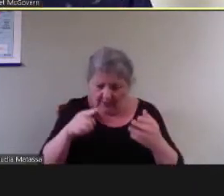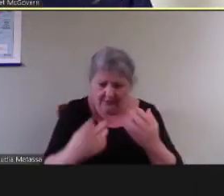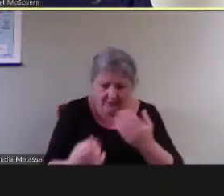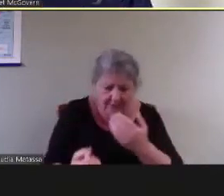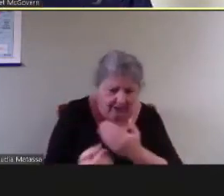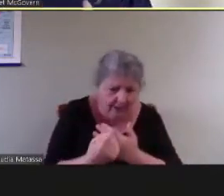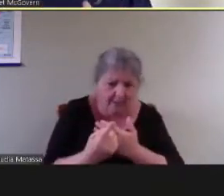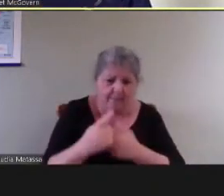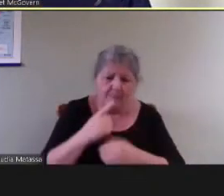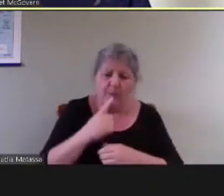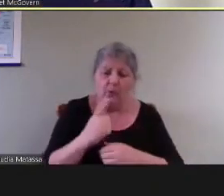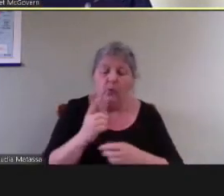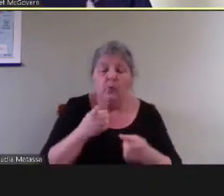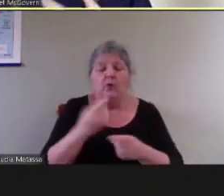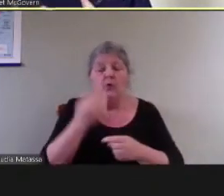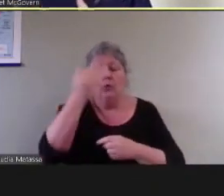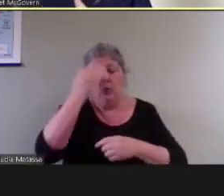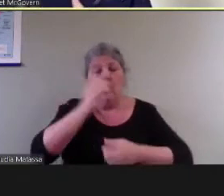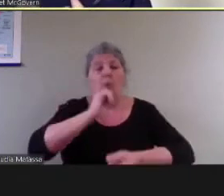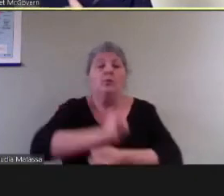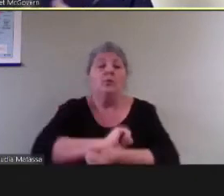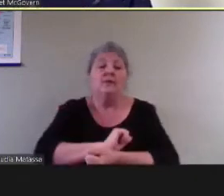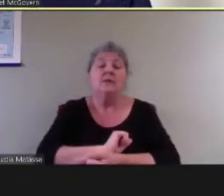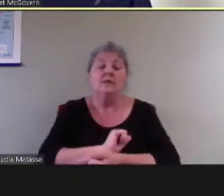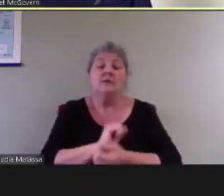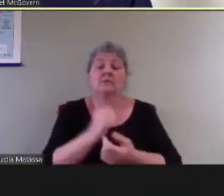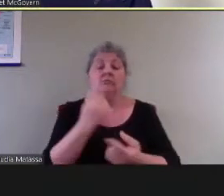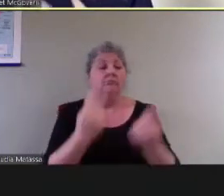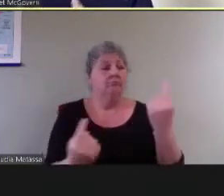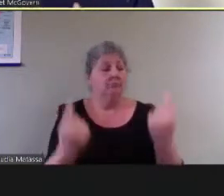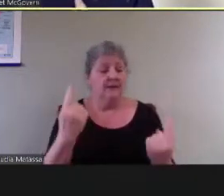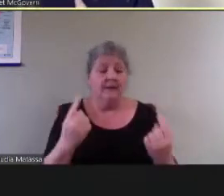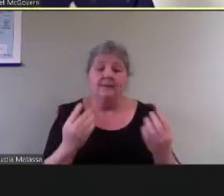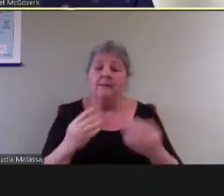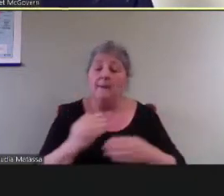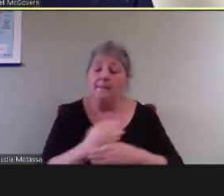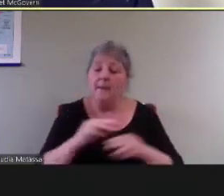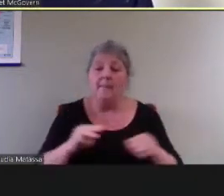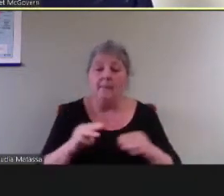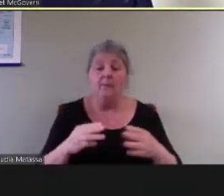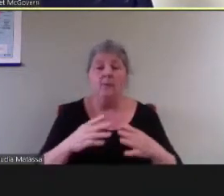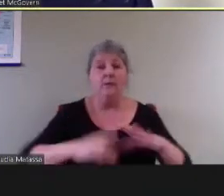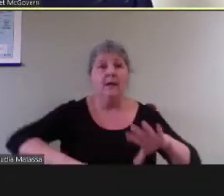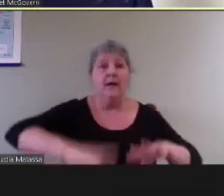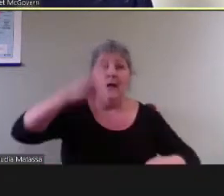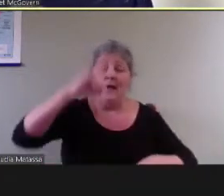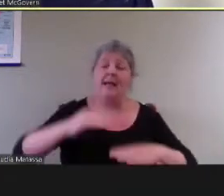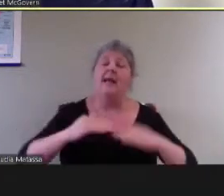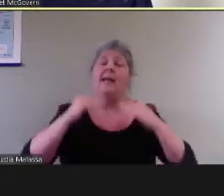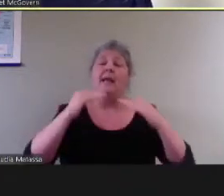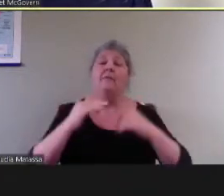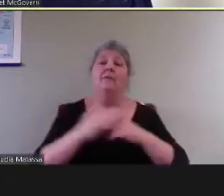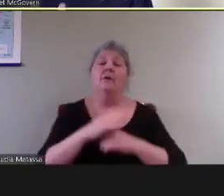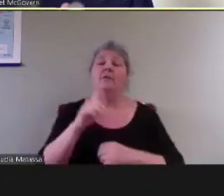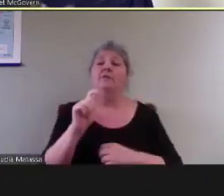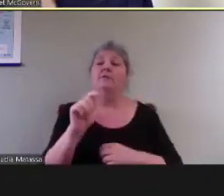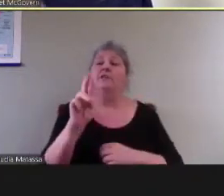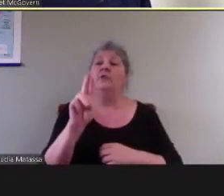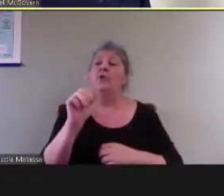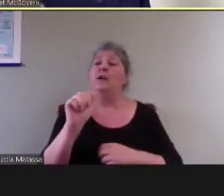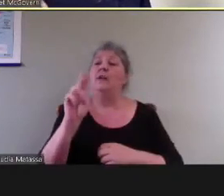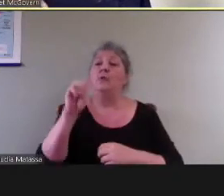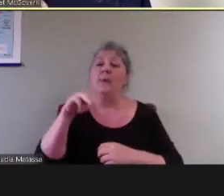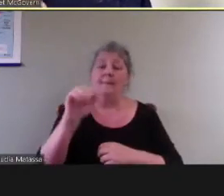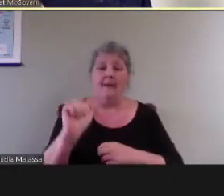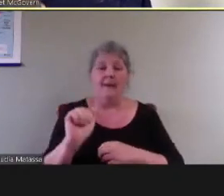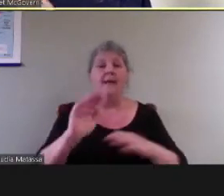know that prisons are populated by people with a very high level of trauma and childhood adversity. So if